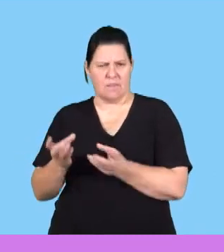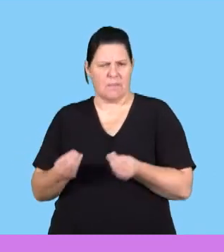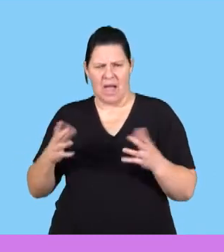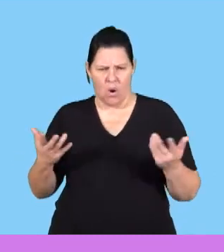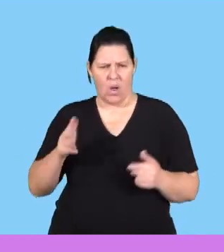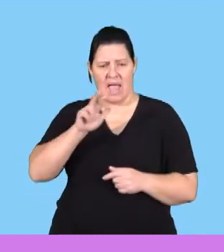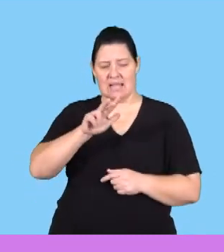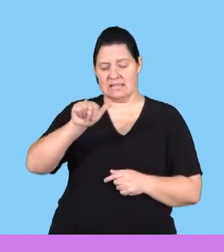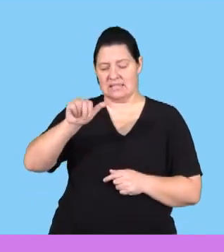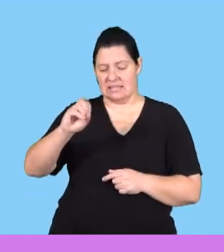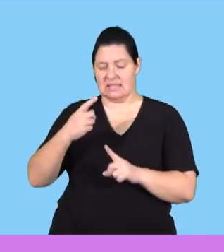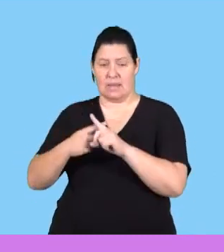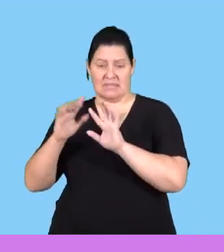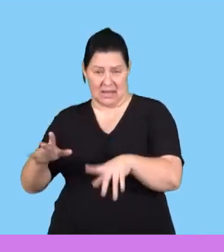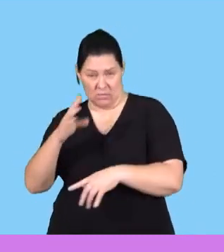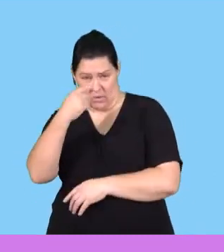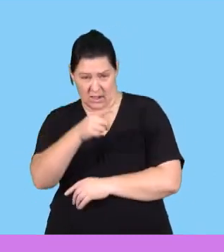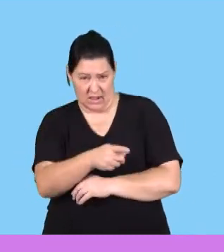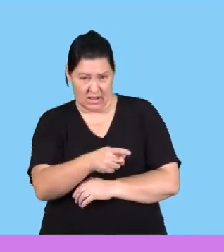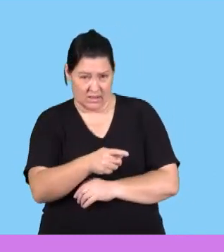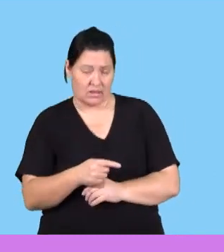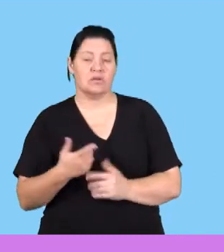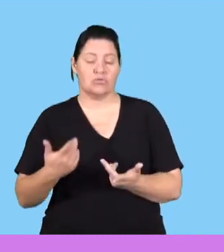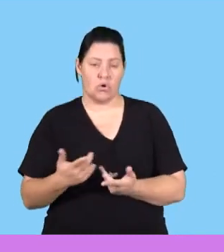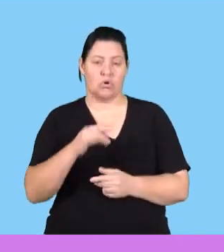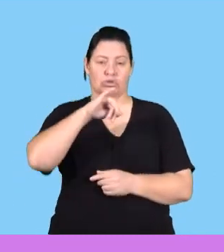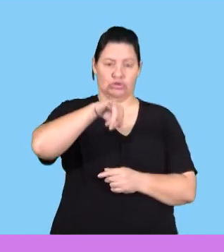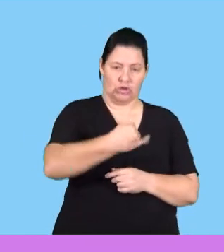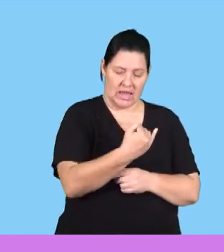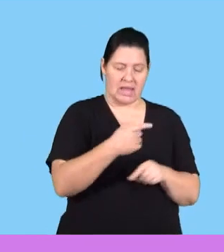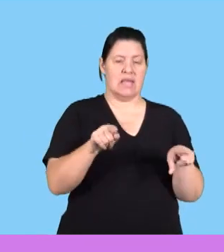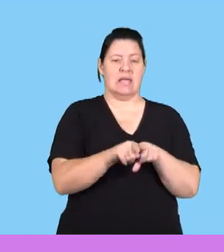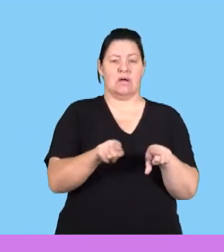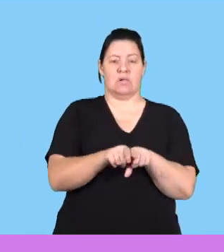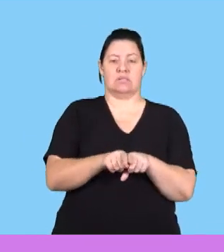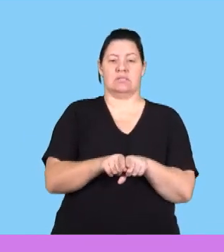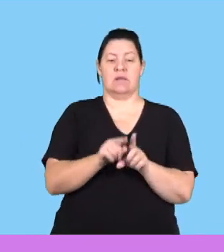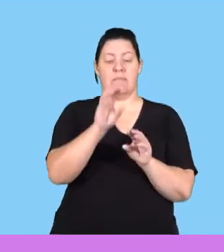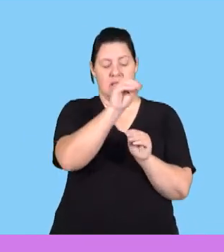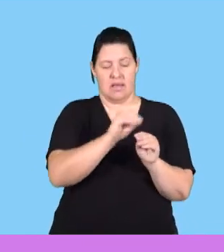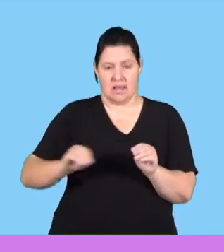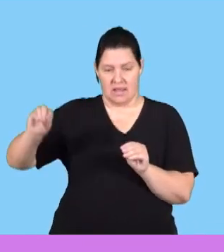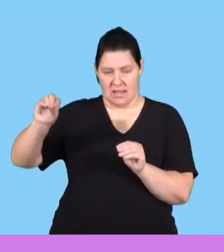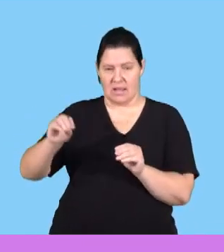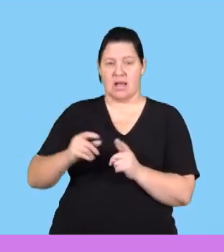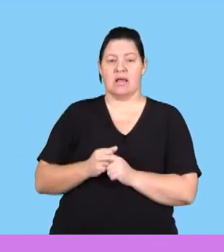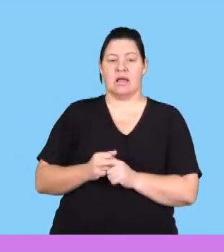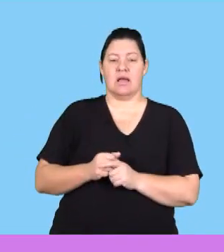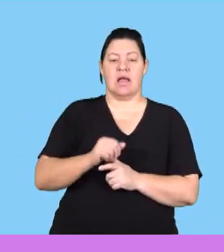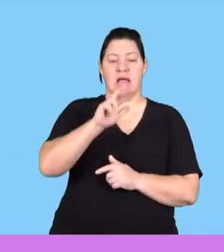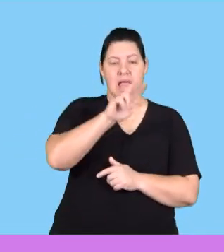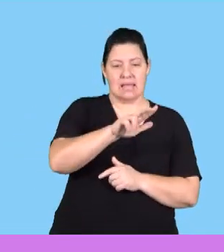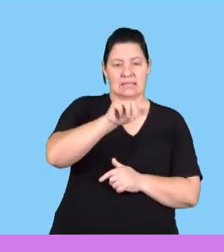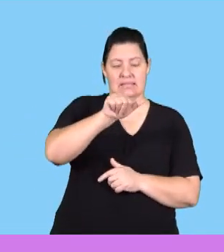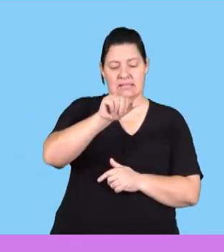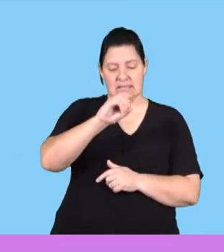said 86 multiplied by 10. Now, remember, I'm solving for J, so I'll say J equals, here I added,